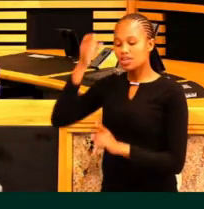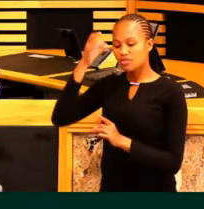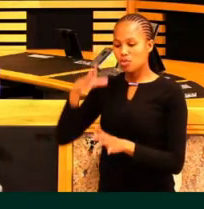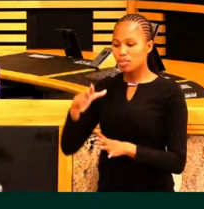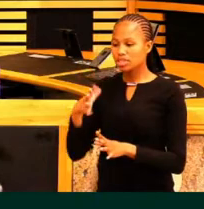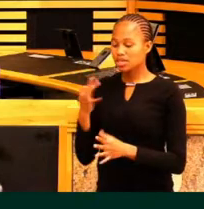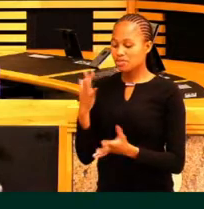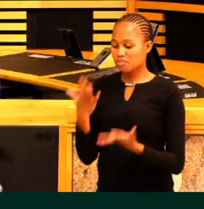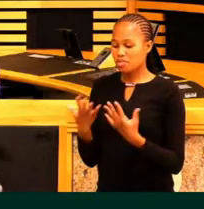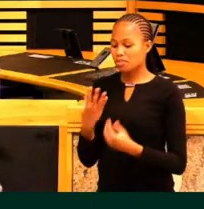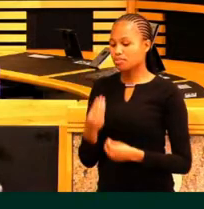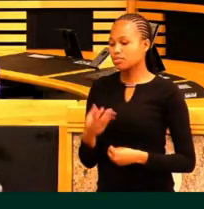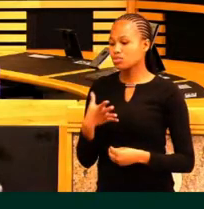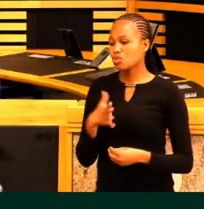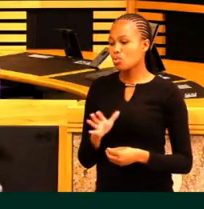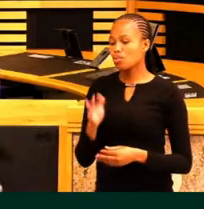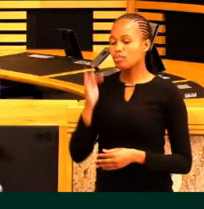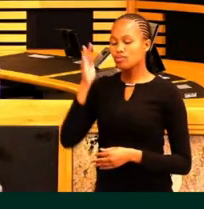accessible